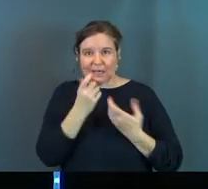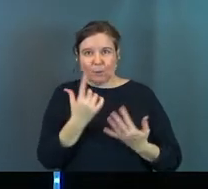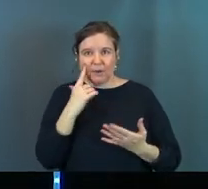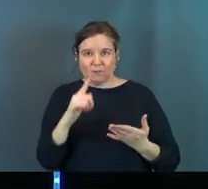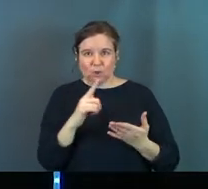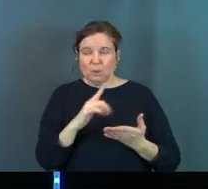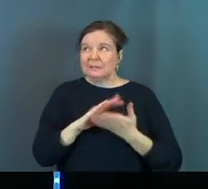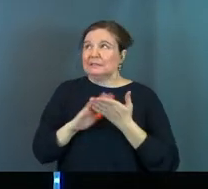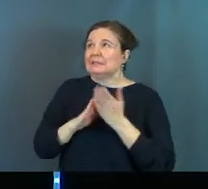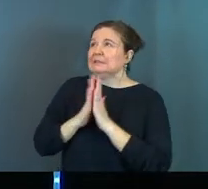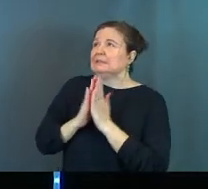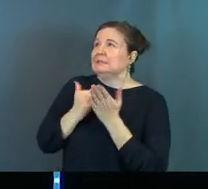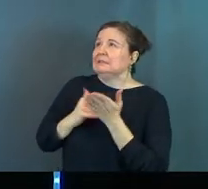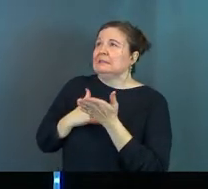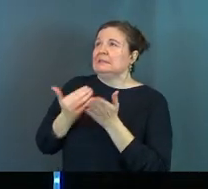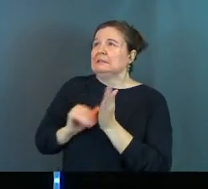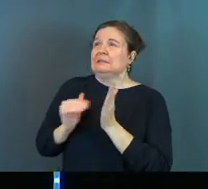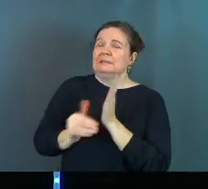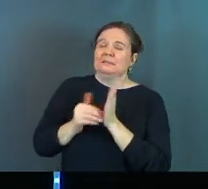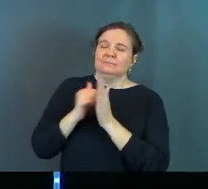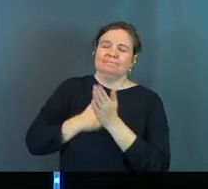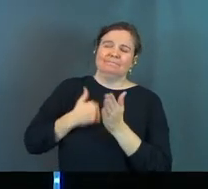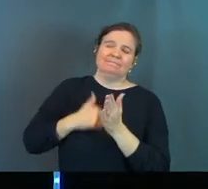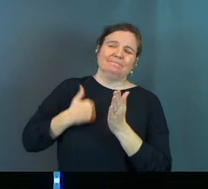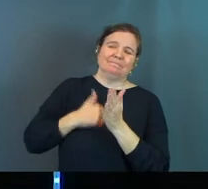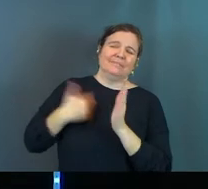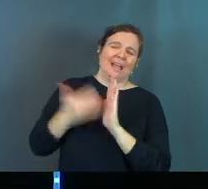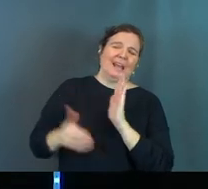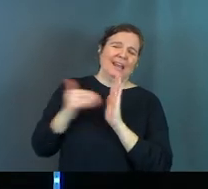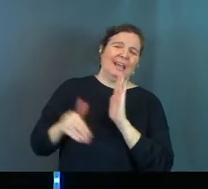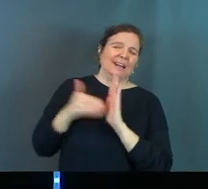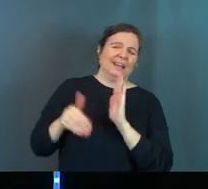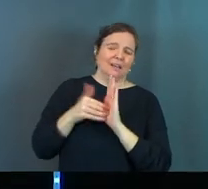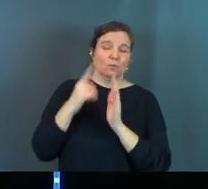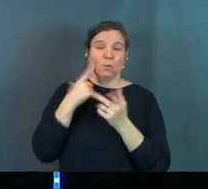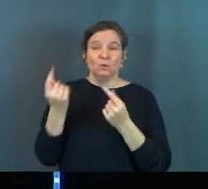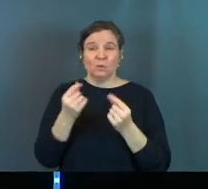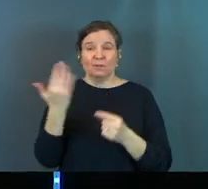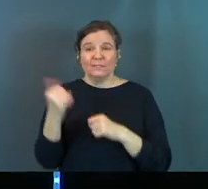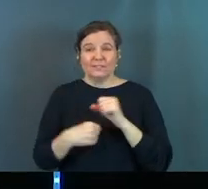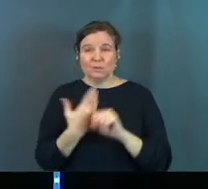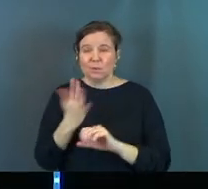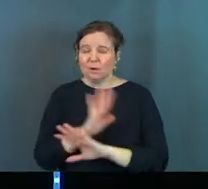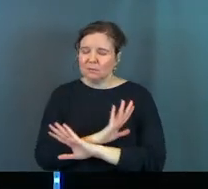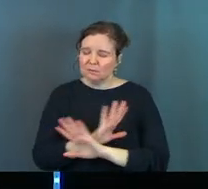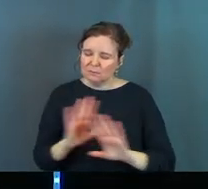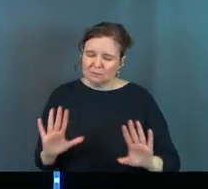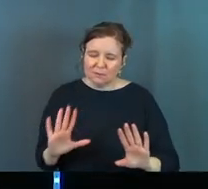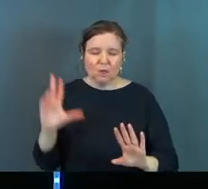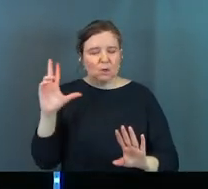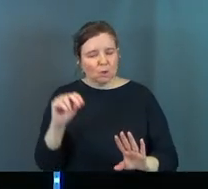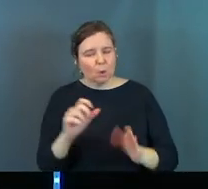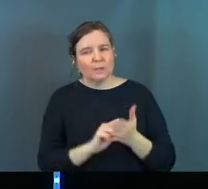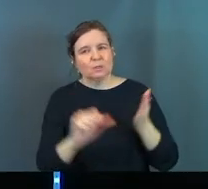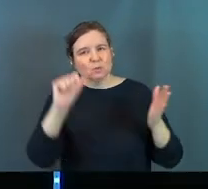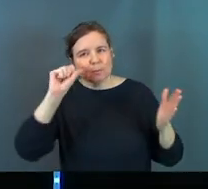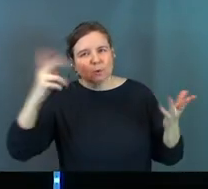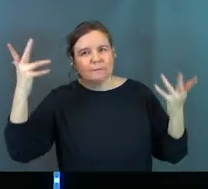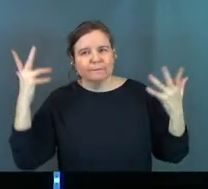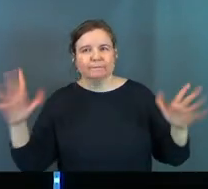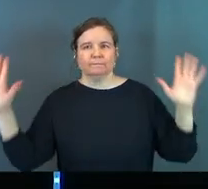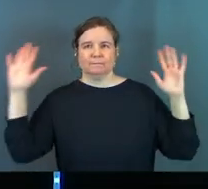for you to do penance and keep asking him his forgiveness over and over and over again for what you did 15 years ago. No, he's removed